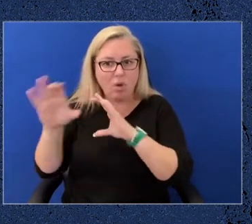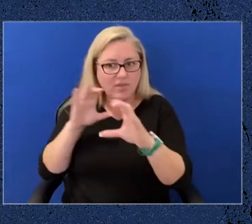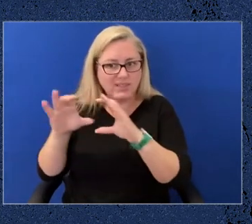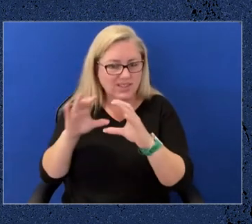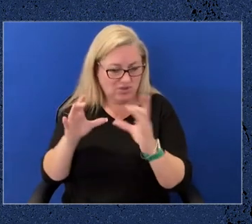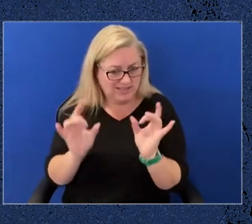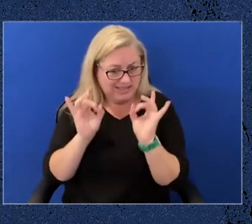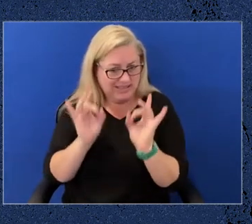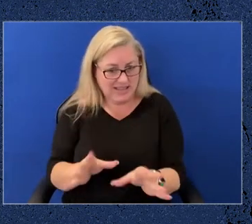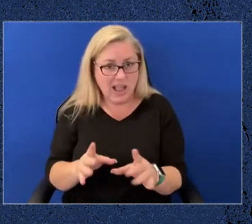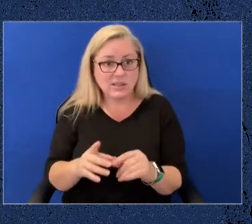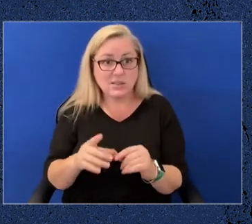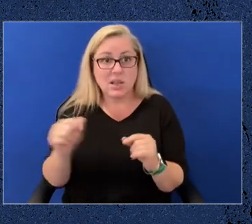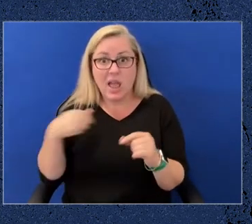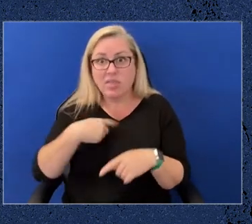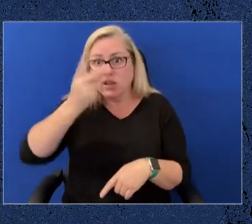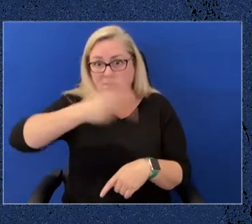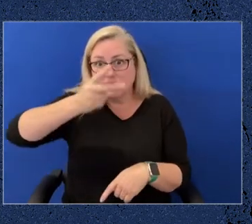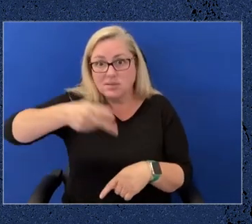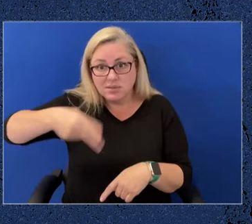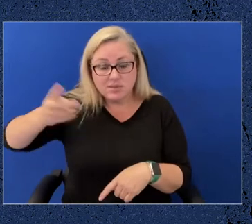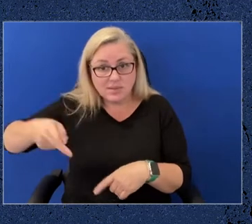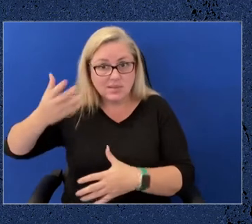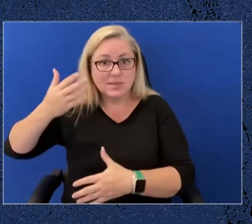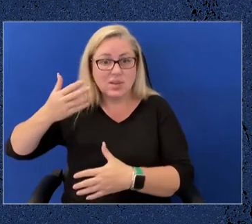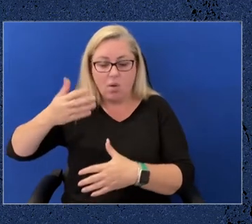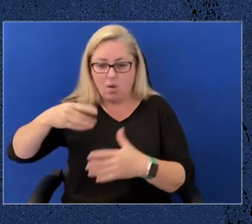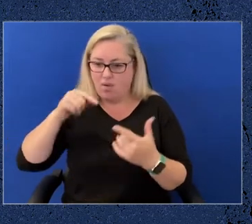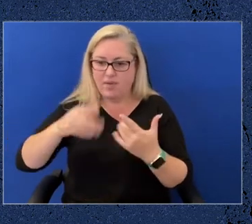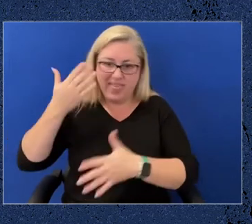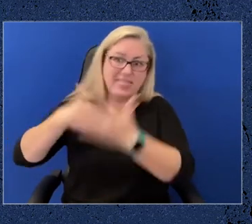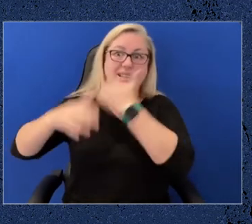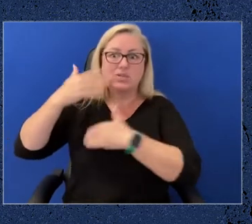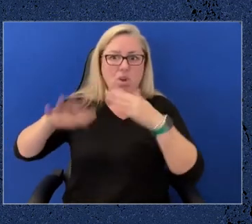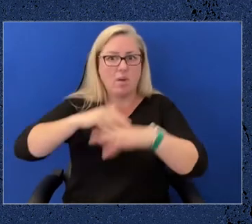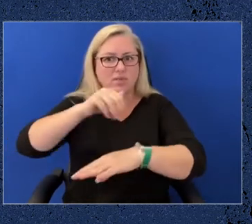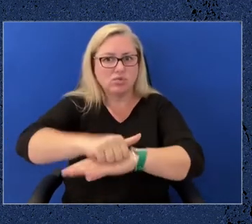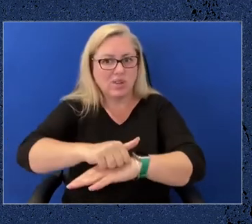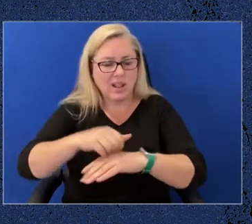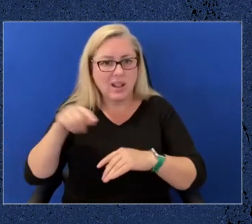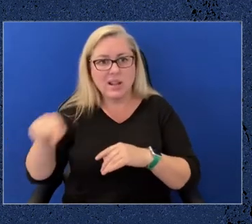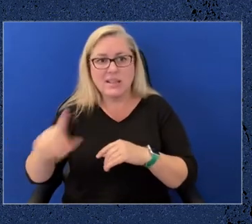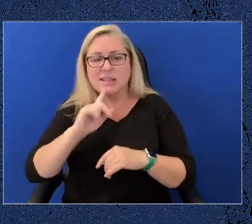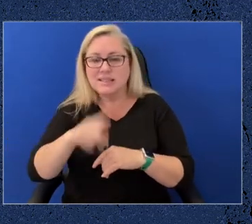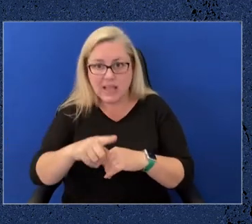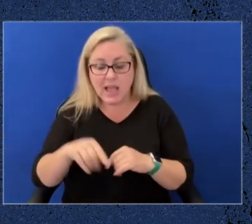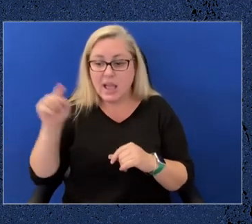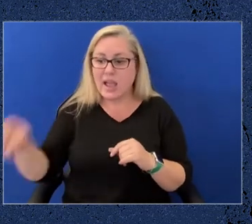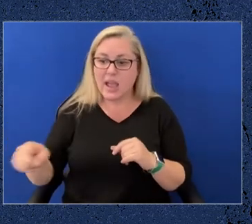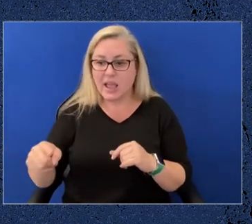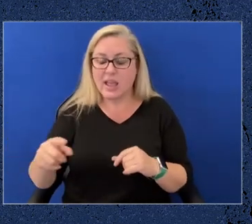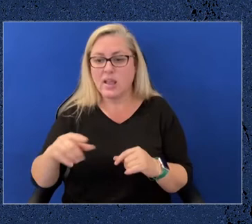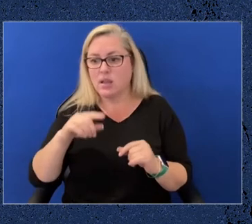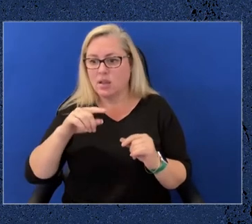times that's been repeated across the archaeological history of Australia, and there's this sort of notion that Aboriginal people are a Stone Age cave-dwelling society and